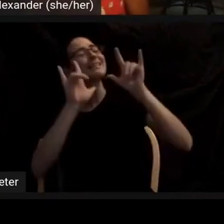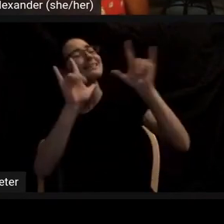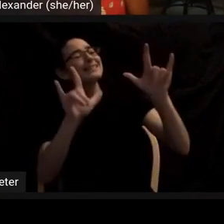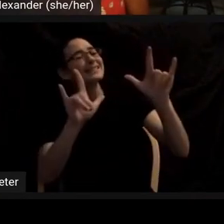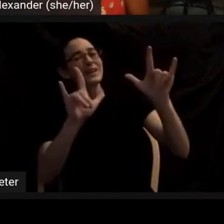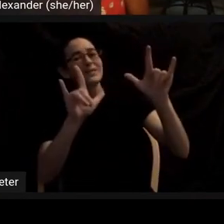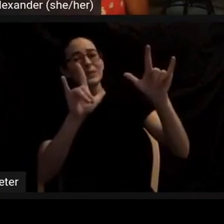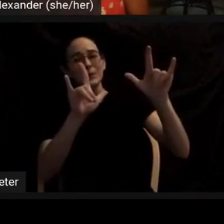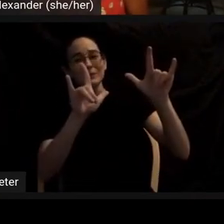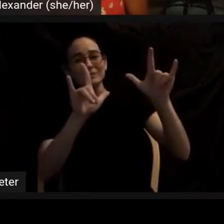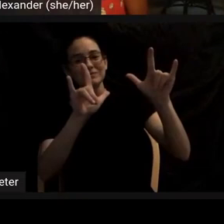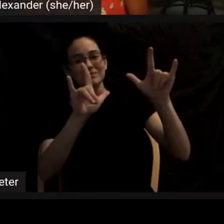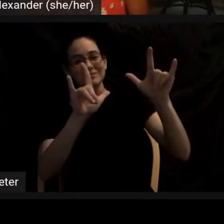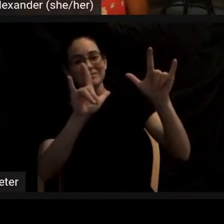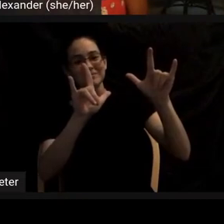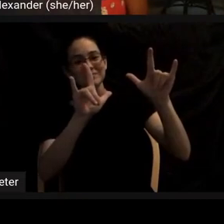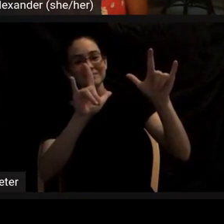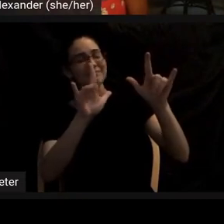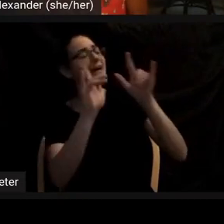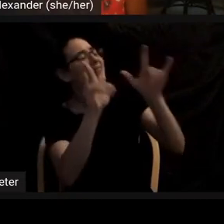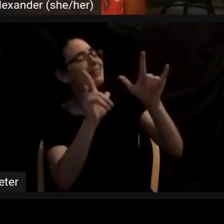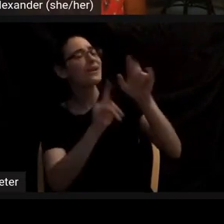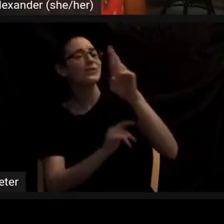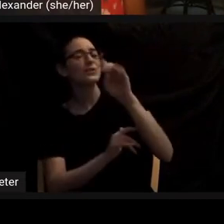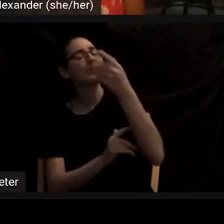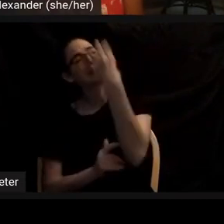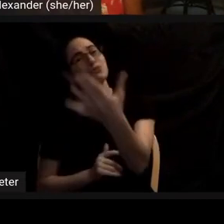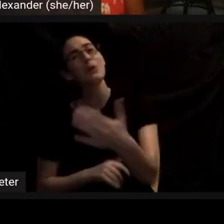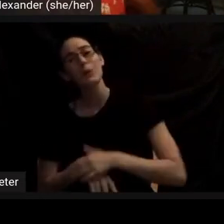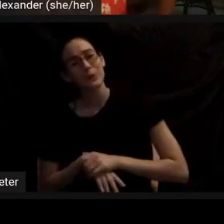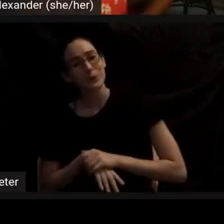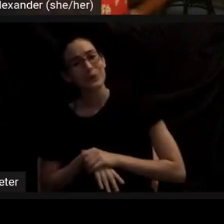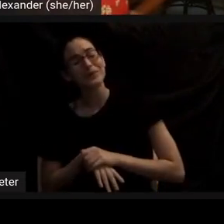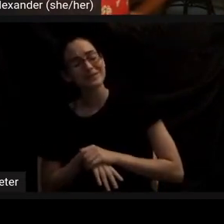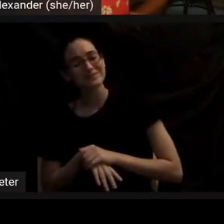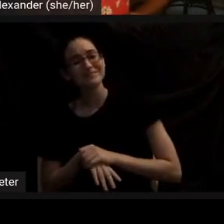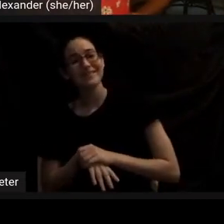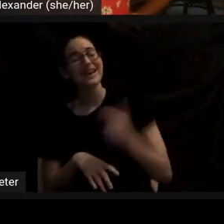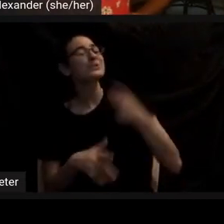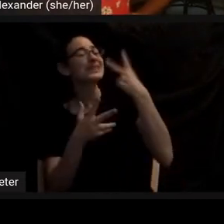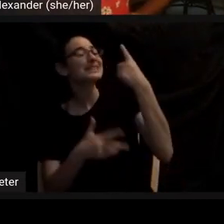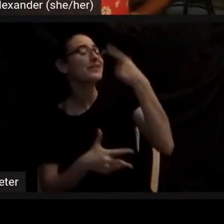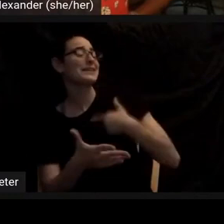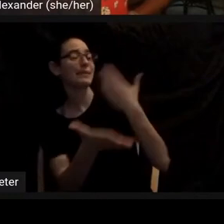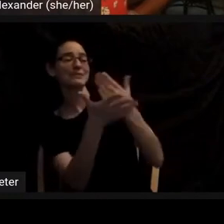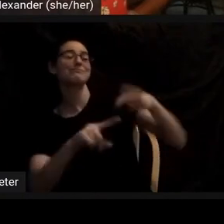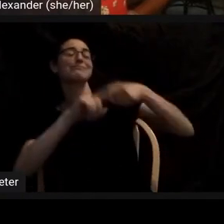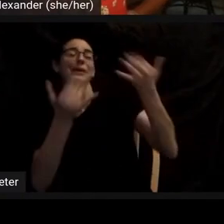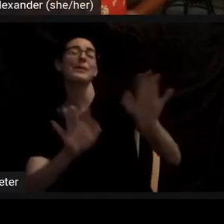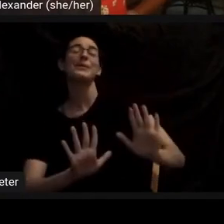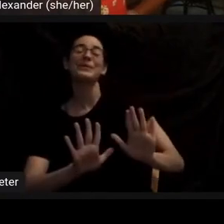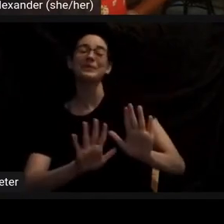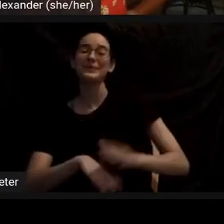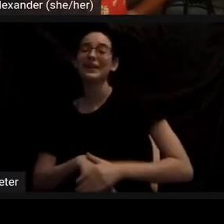I just love you. I love them. I love Rudy so, so much. I just love seeing your face. I'm gonna stop now. I know, I'm so